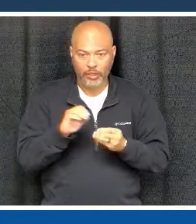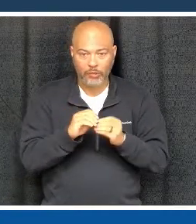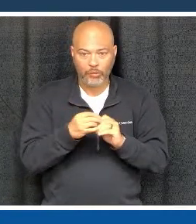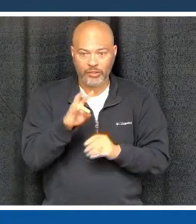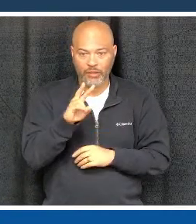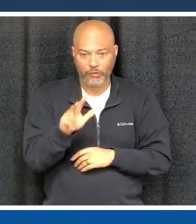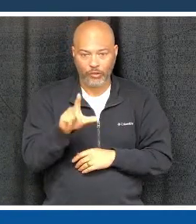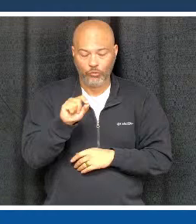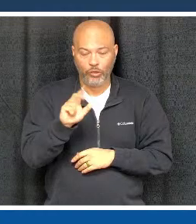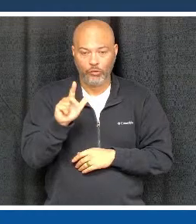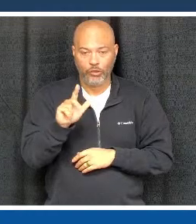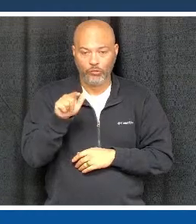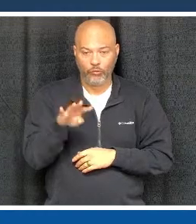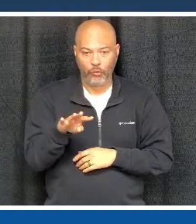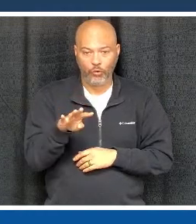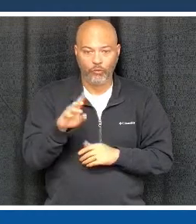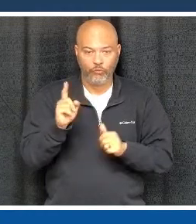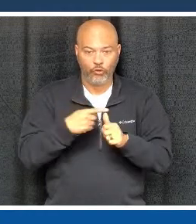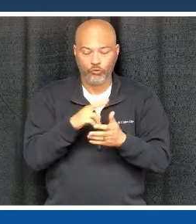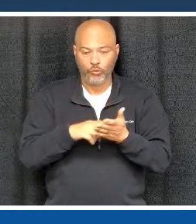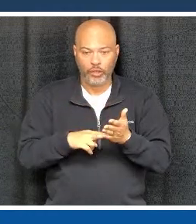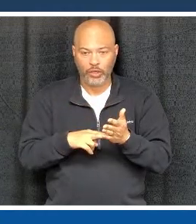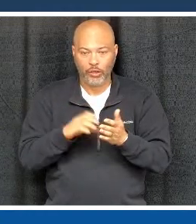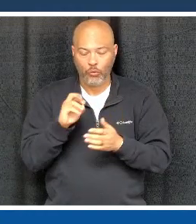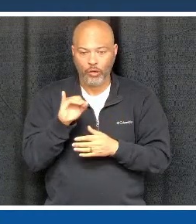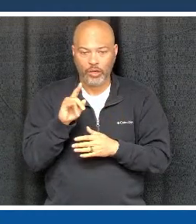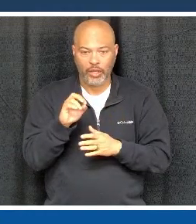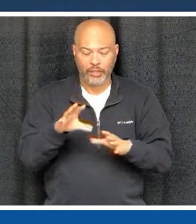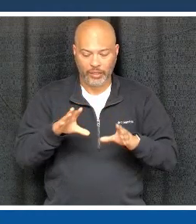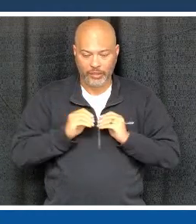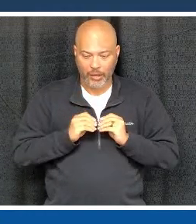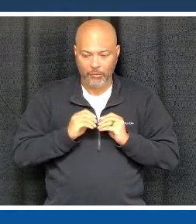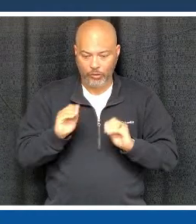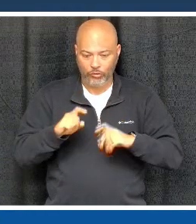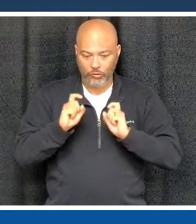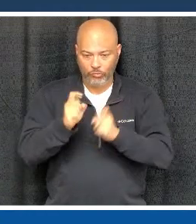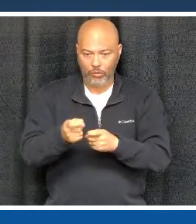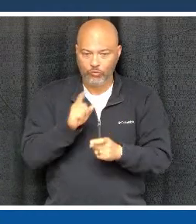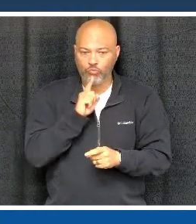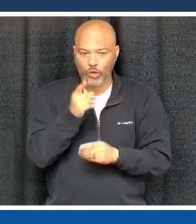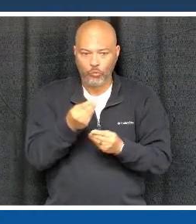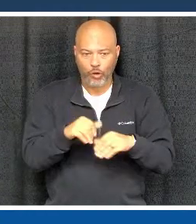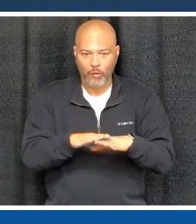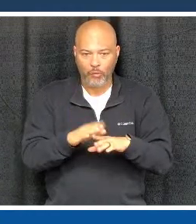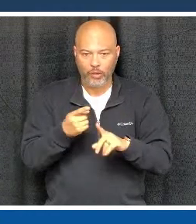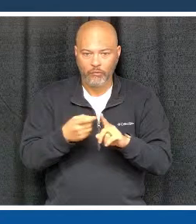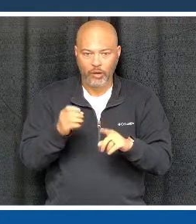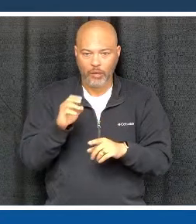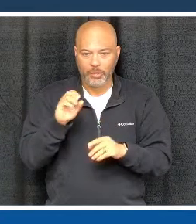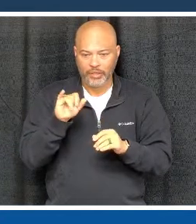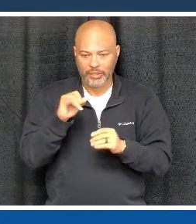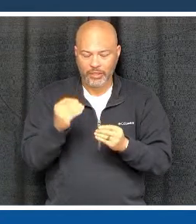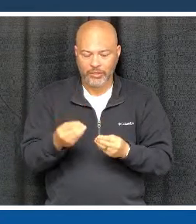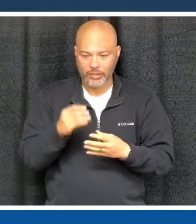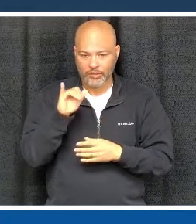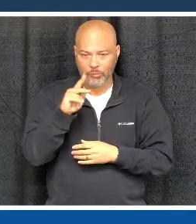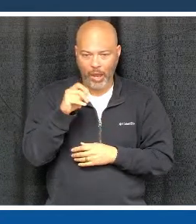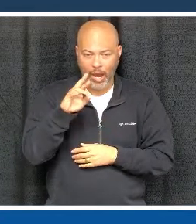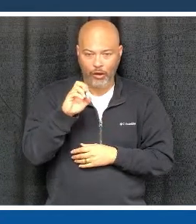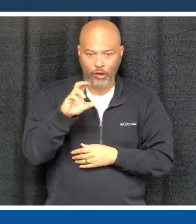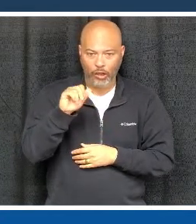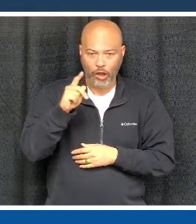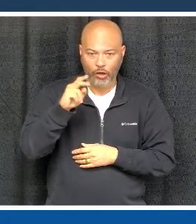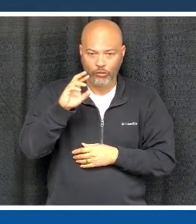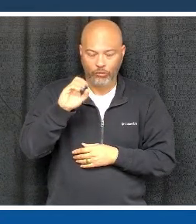73, 2023, 24, first reading, an ordinance accepting the donation of certain real property from Aspire Clarksville to the city of Clarksville